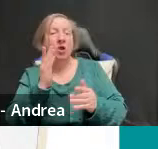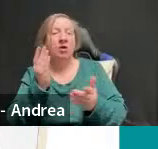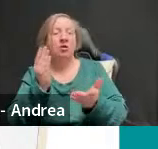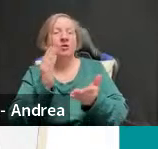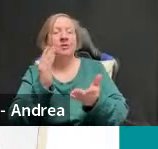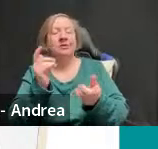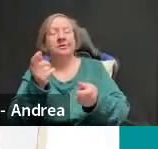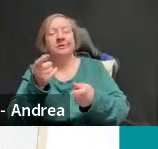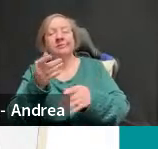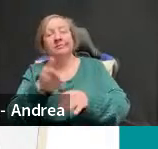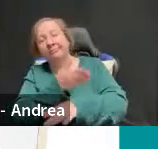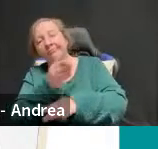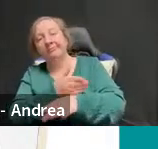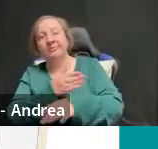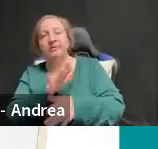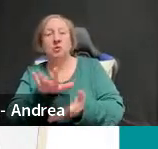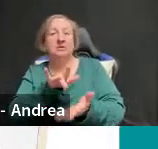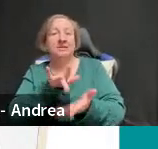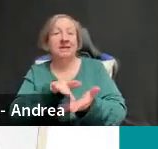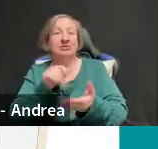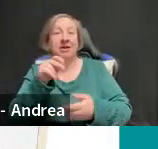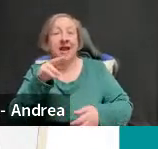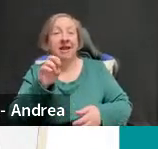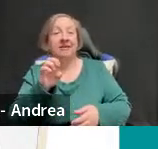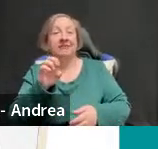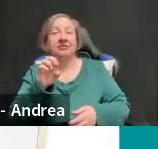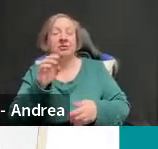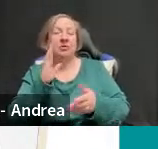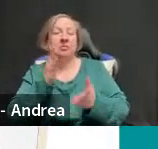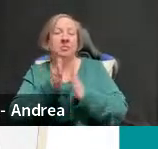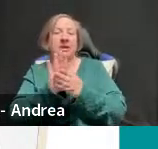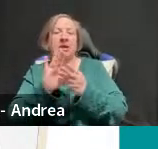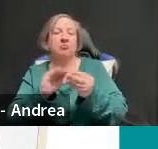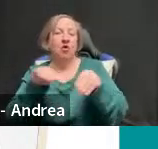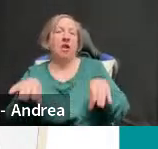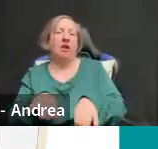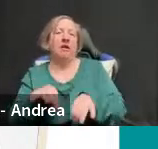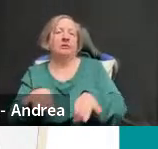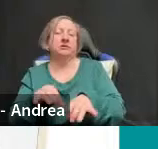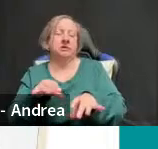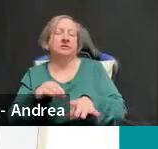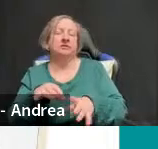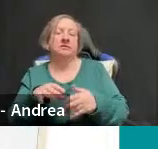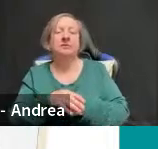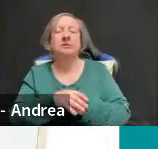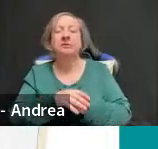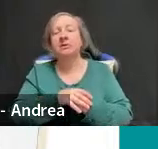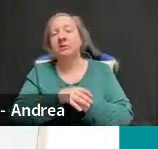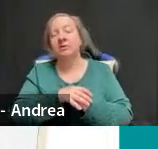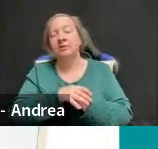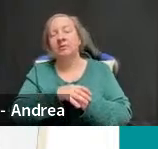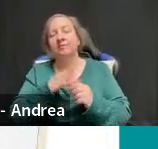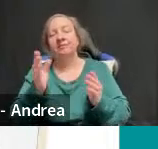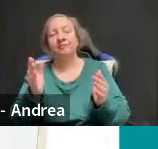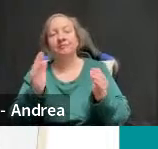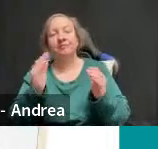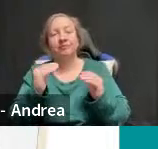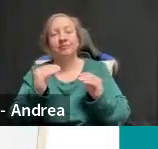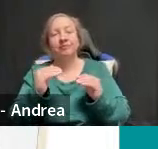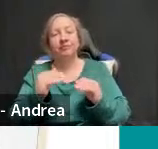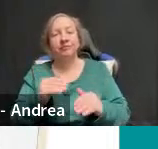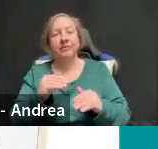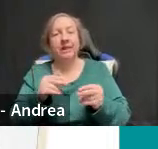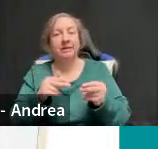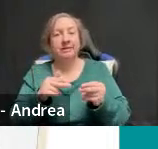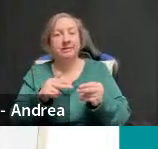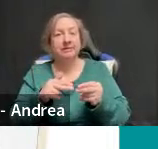Center Avenue there will become an active place. Maybe we'll probably go to the next